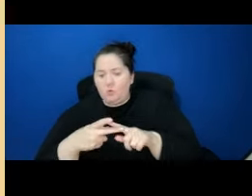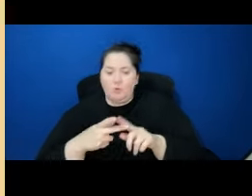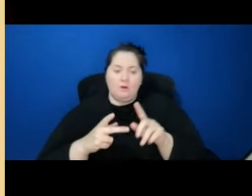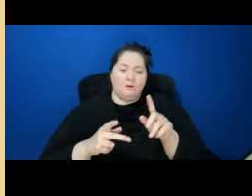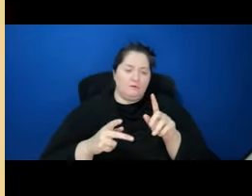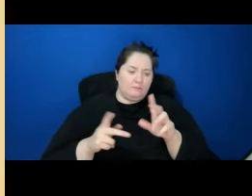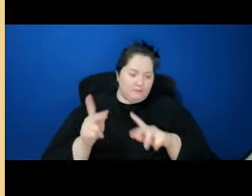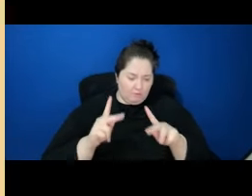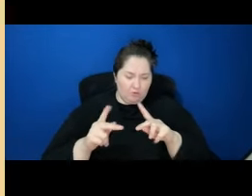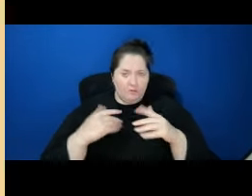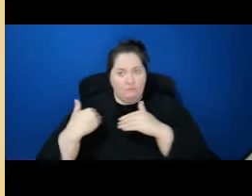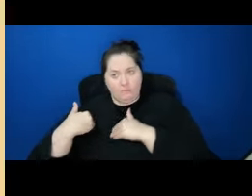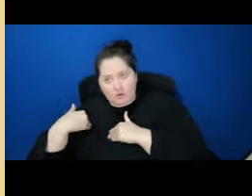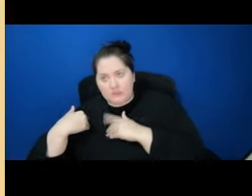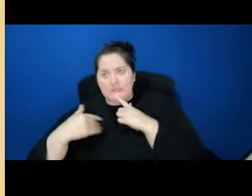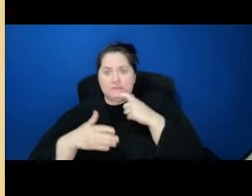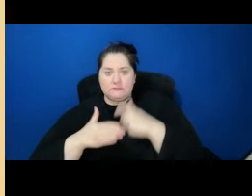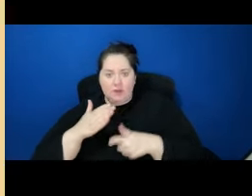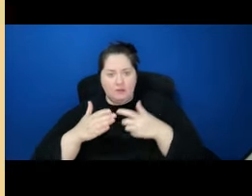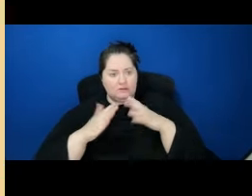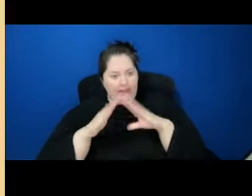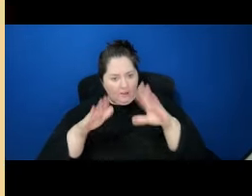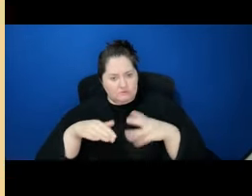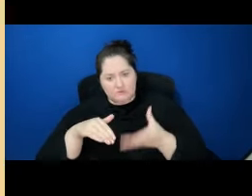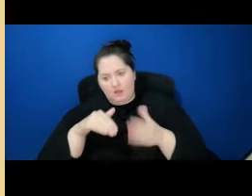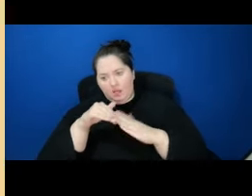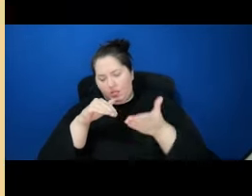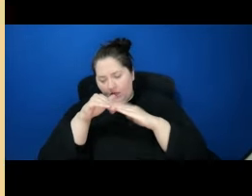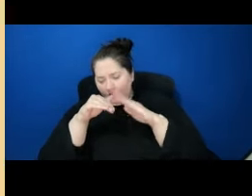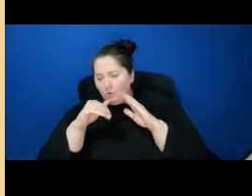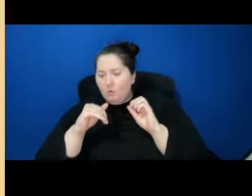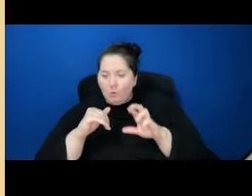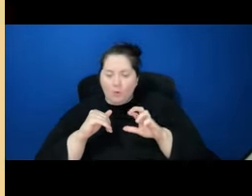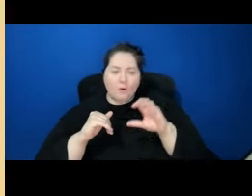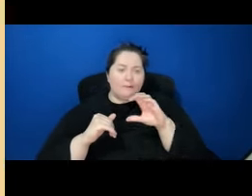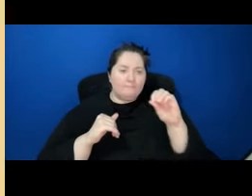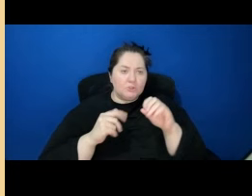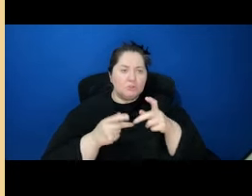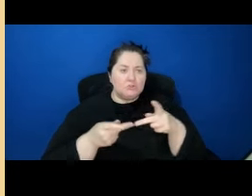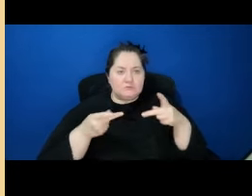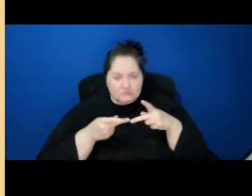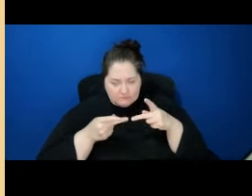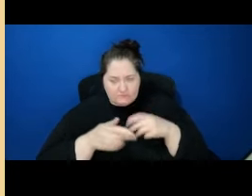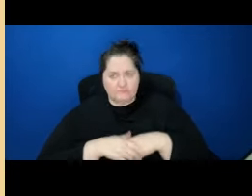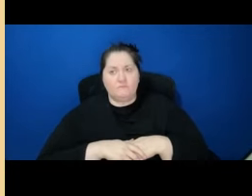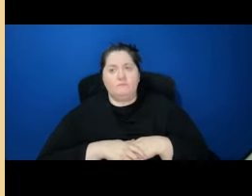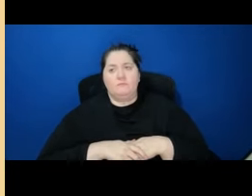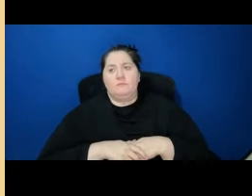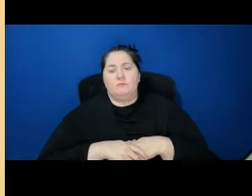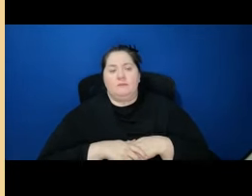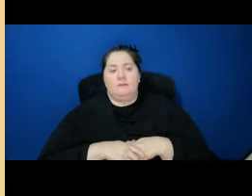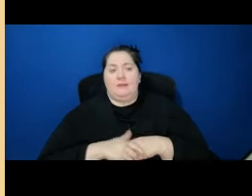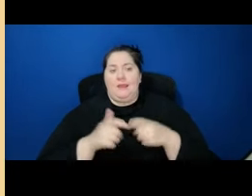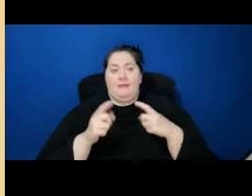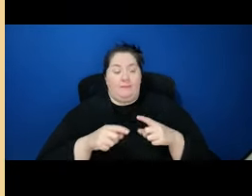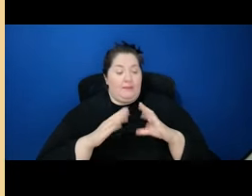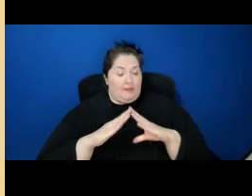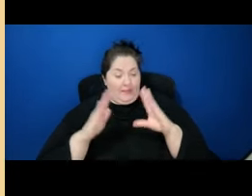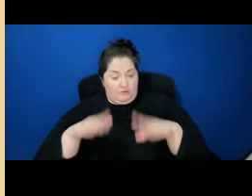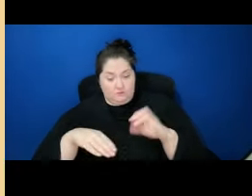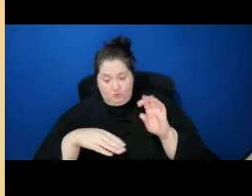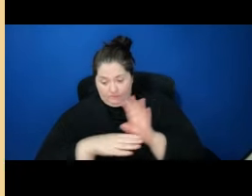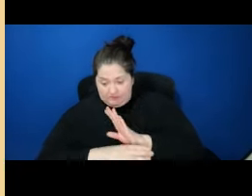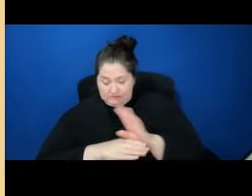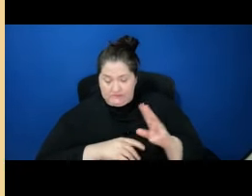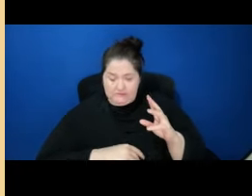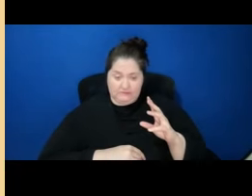placed on them by the rising cost of housing or commercial space. It can occur when a household or business experiences